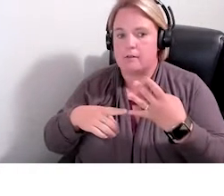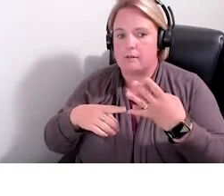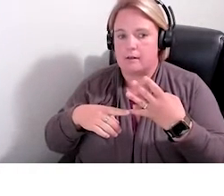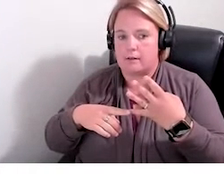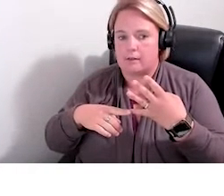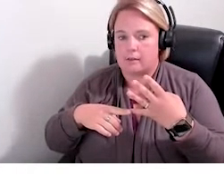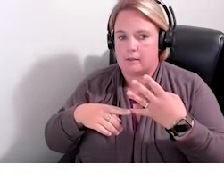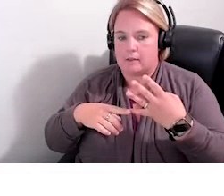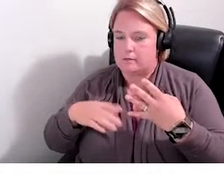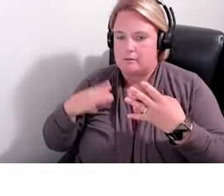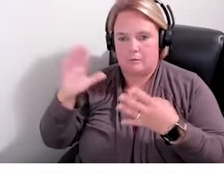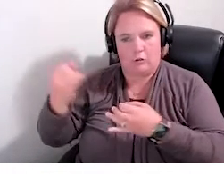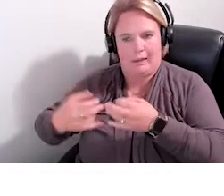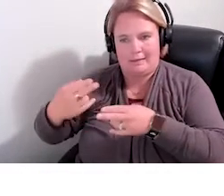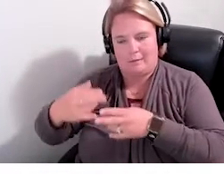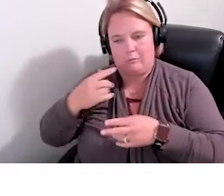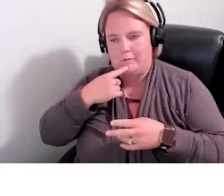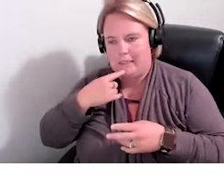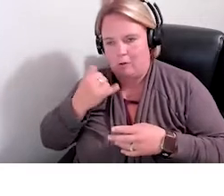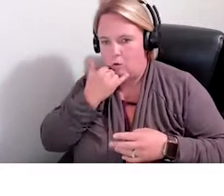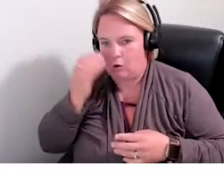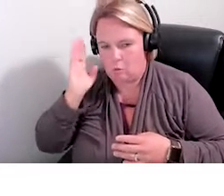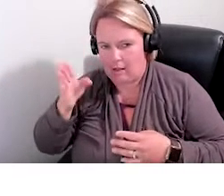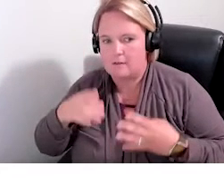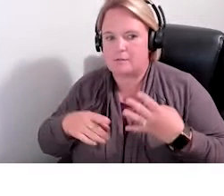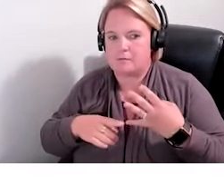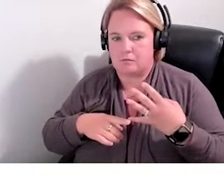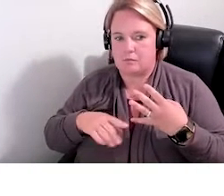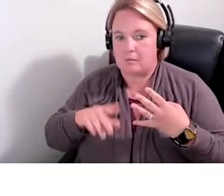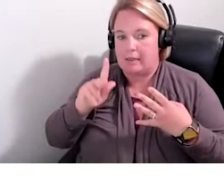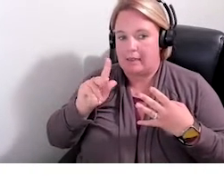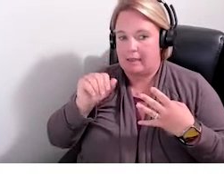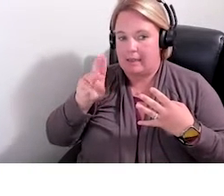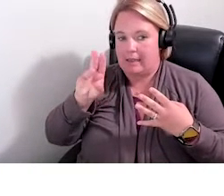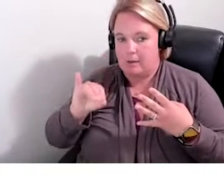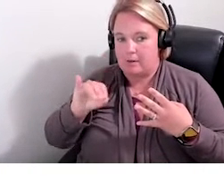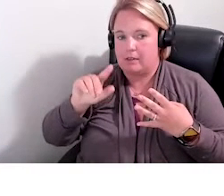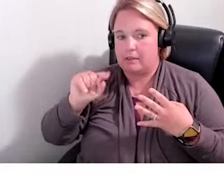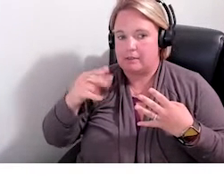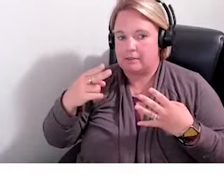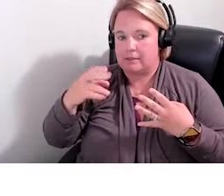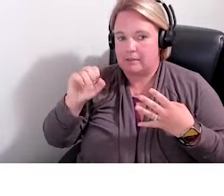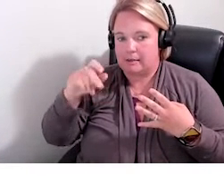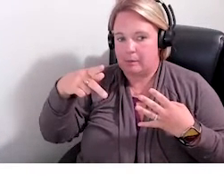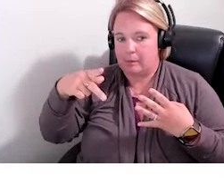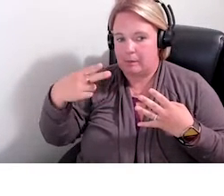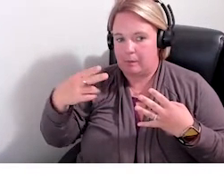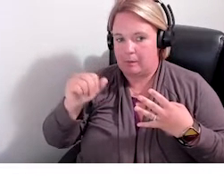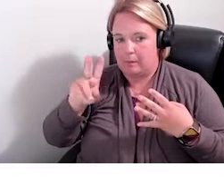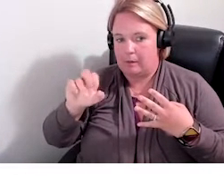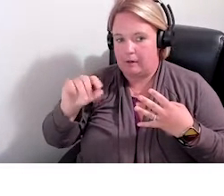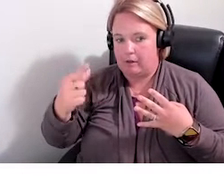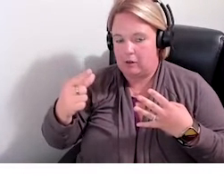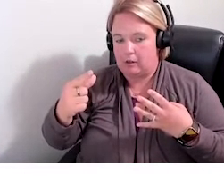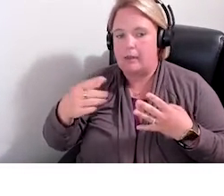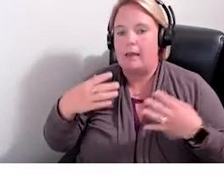going to mispronounce your last name, Cami. Tepavon. Cami Tepavon. Our health and